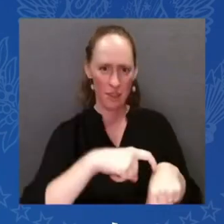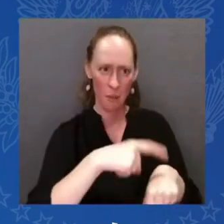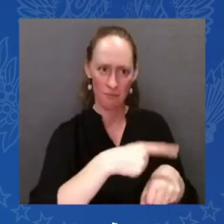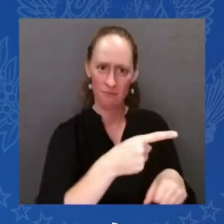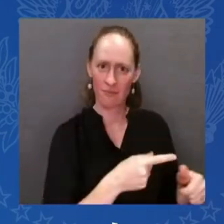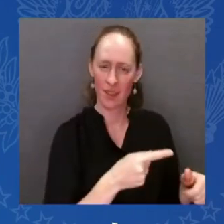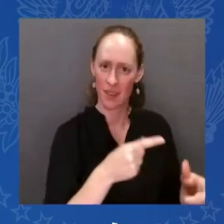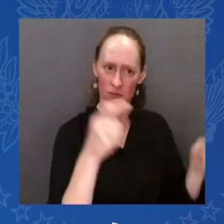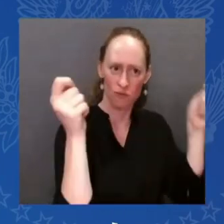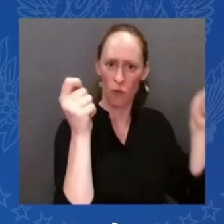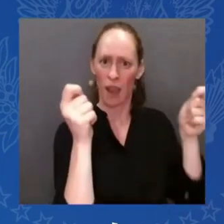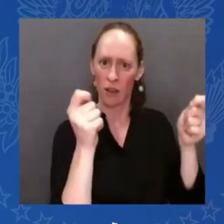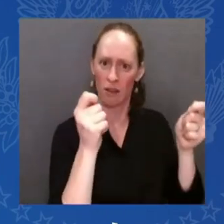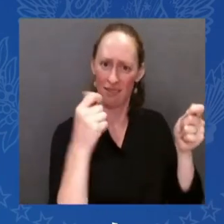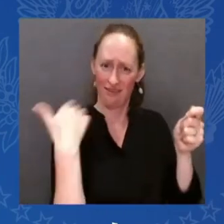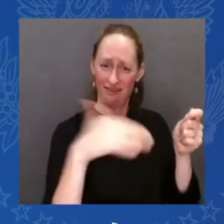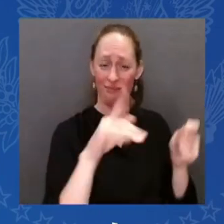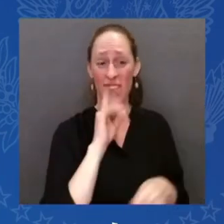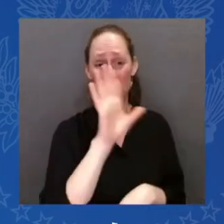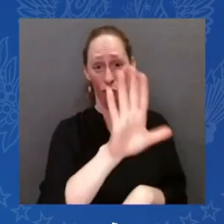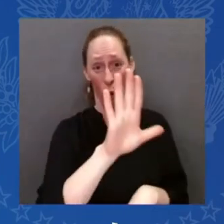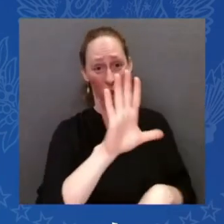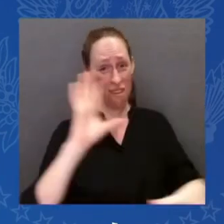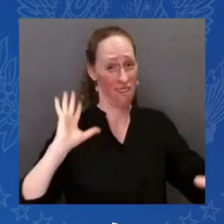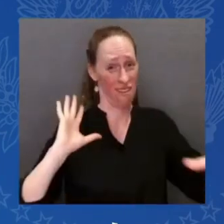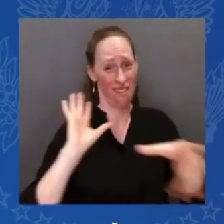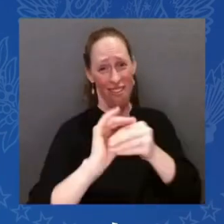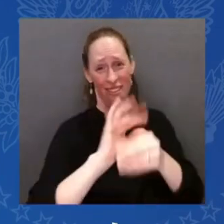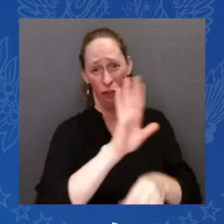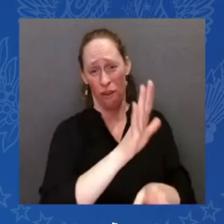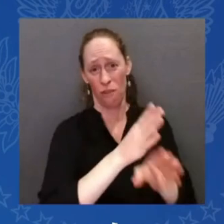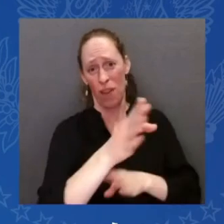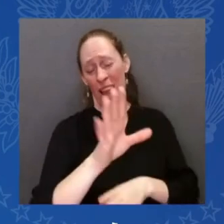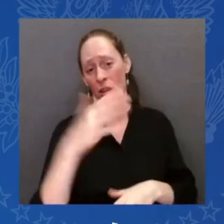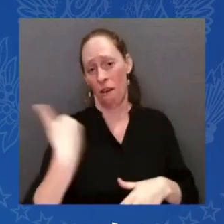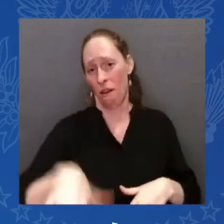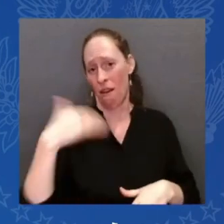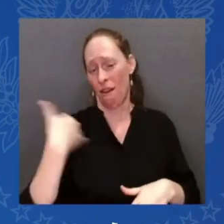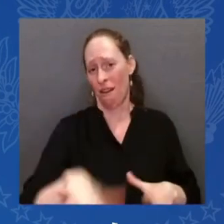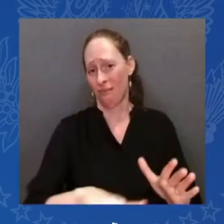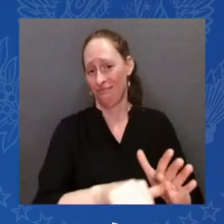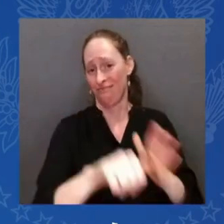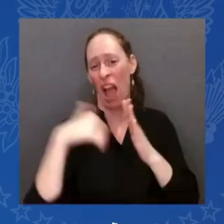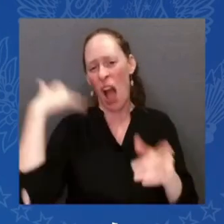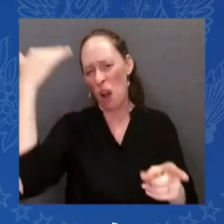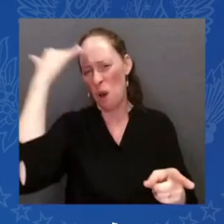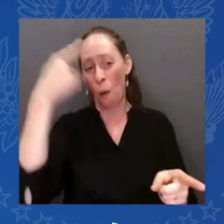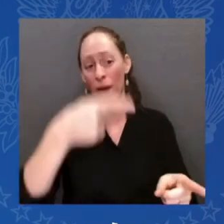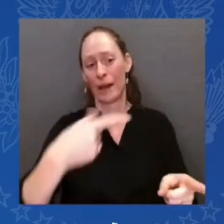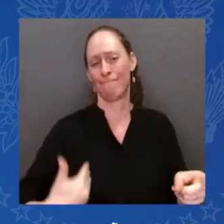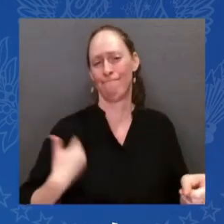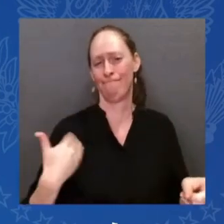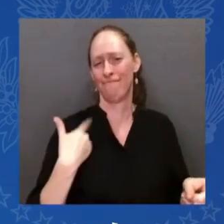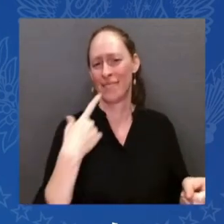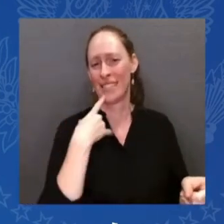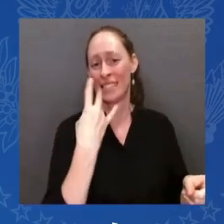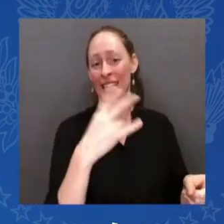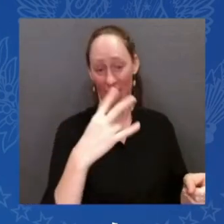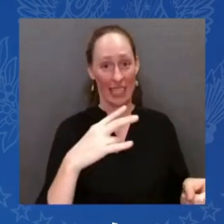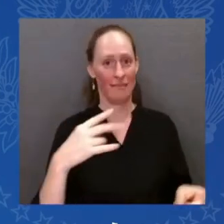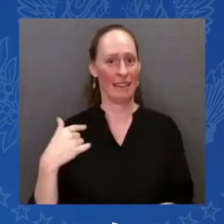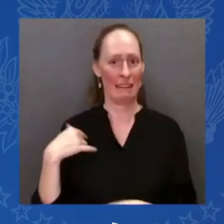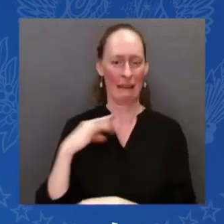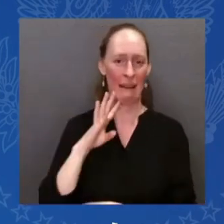long time. She was 17, I was 40. That's it. But thank you, and the entire cast and crew and